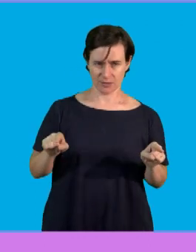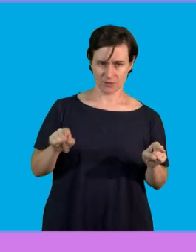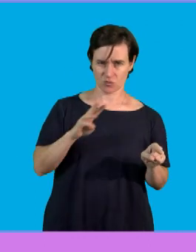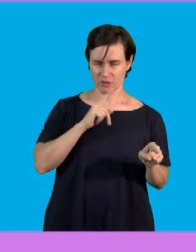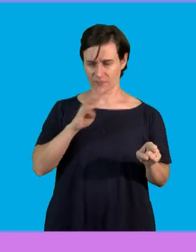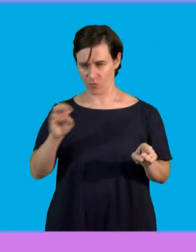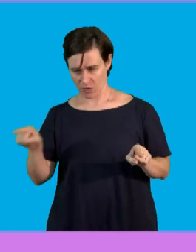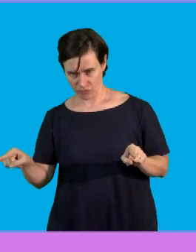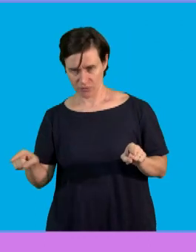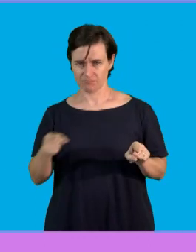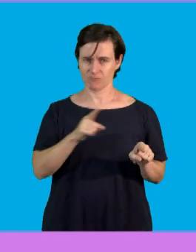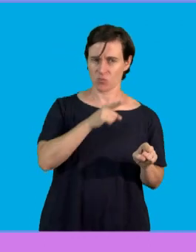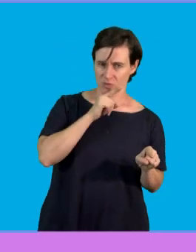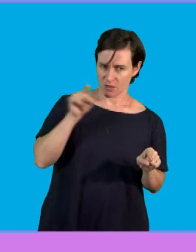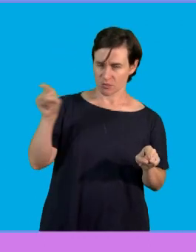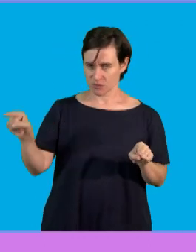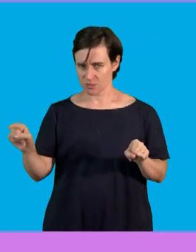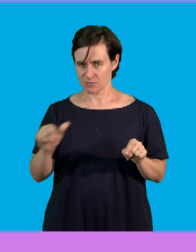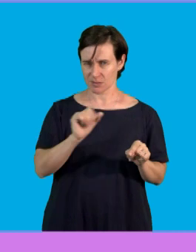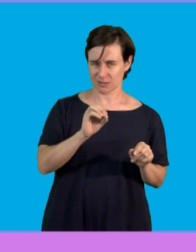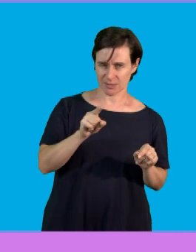we have 600,